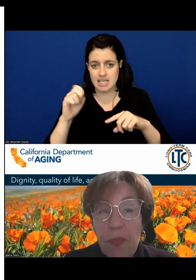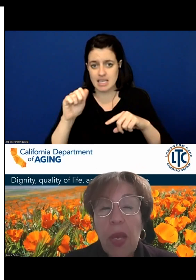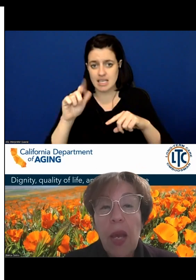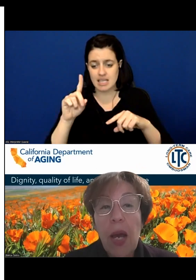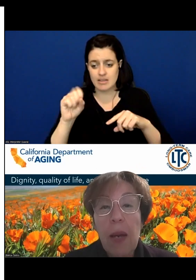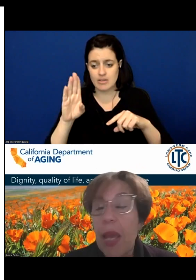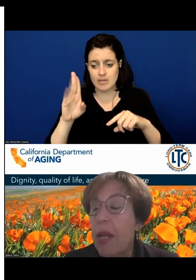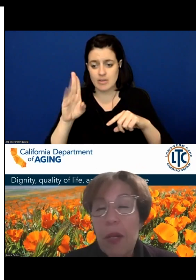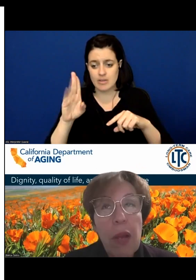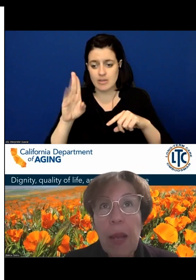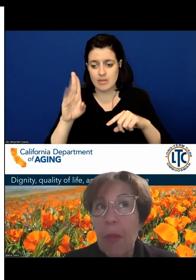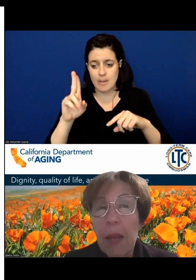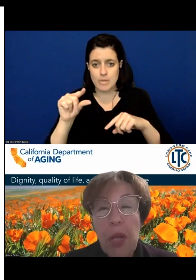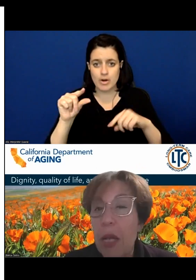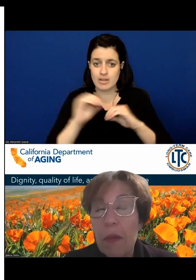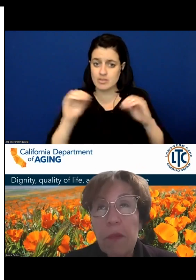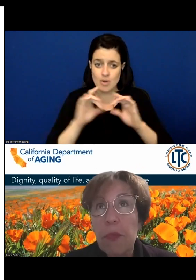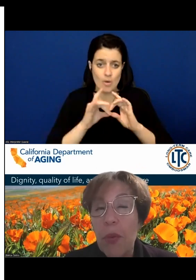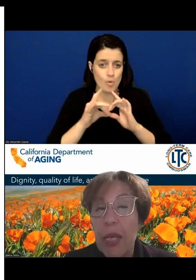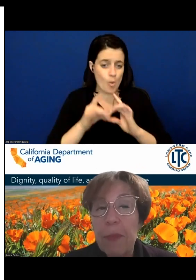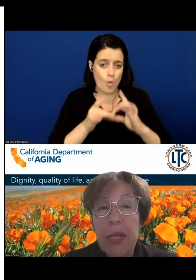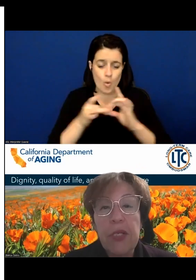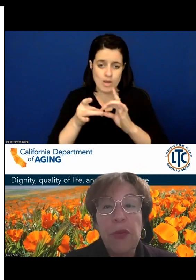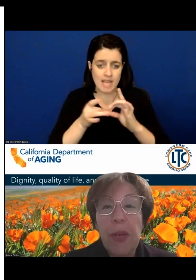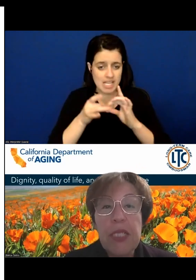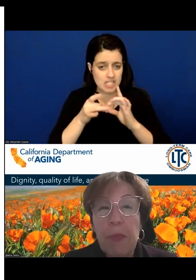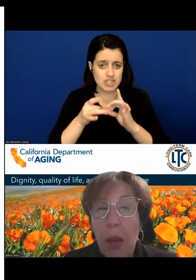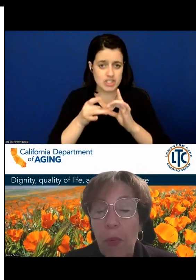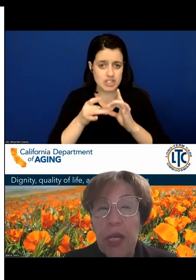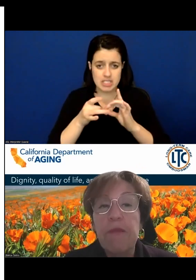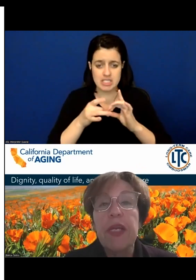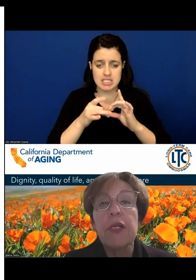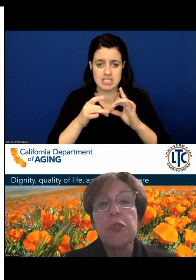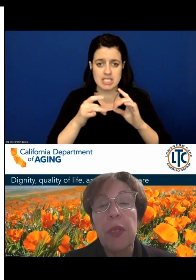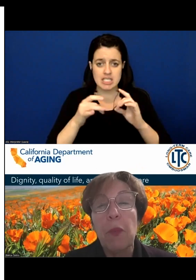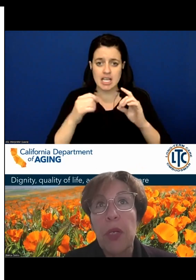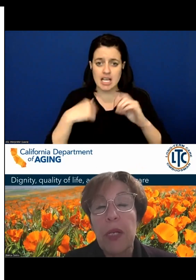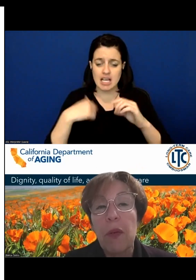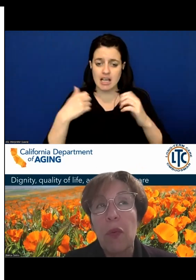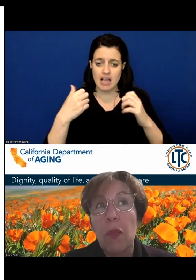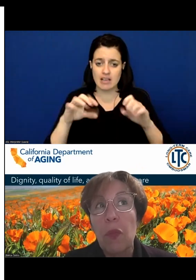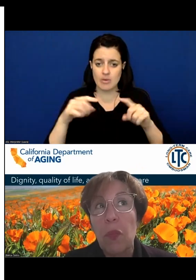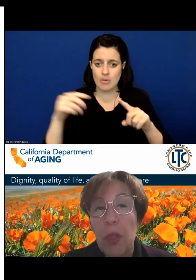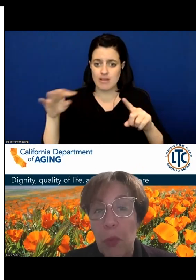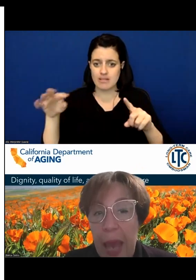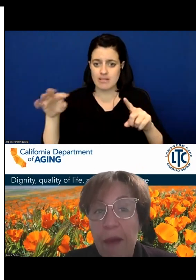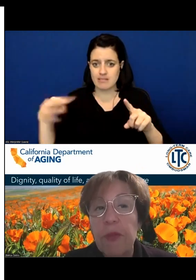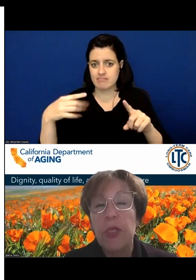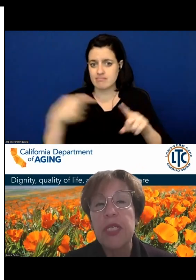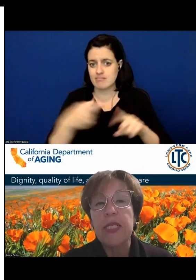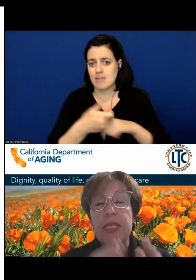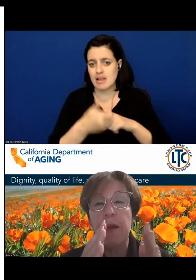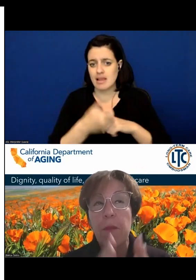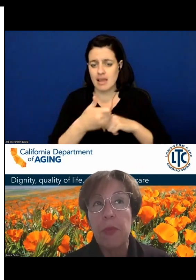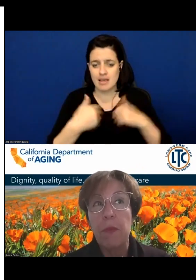coordination. I'm not throwing anybody under the bus. I'm not pointing fingers, but what we have